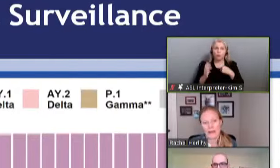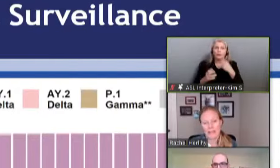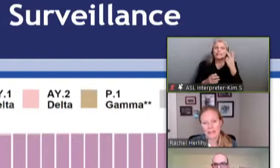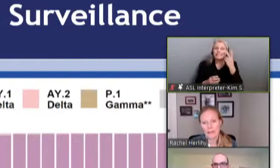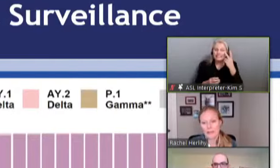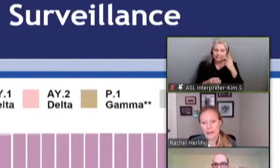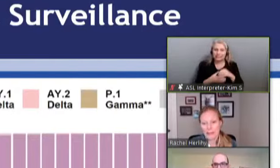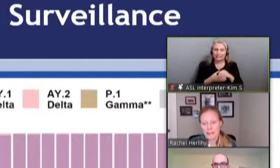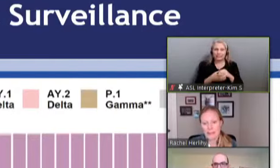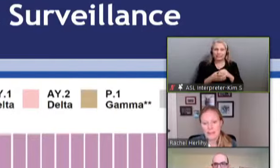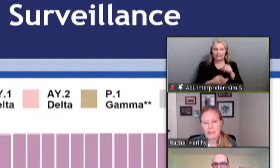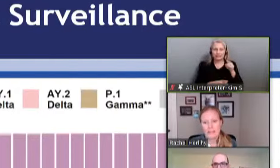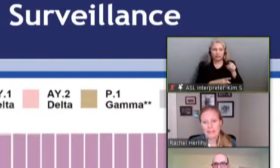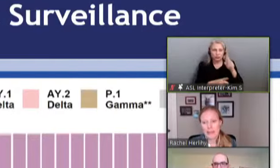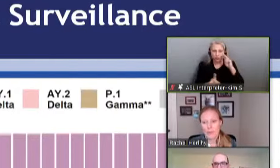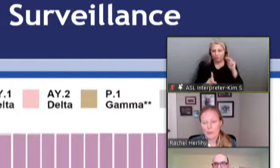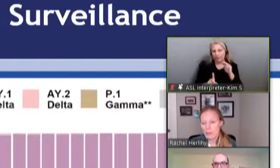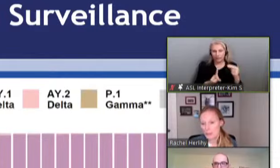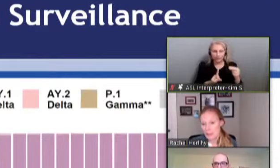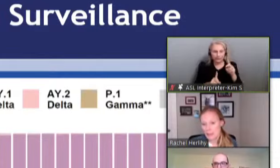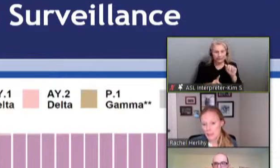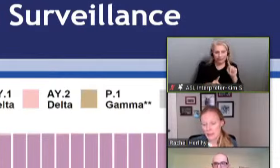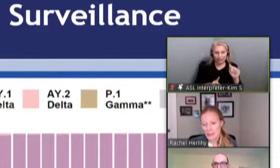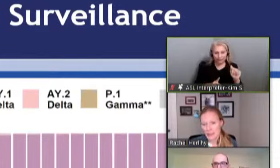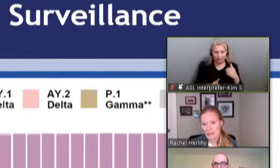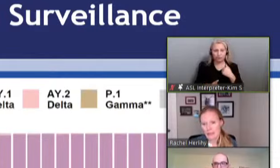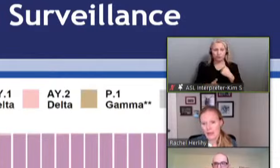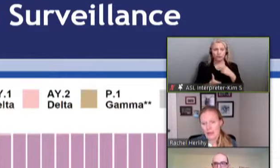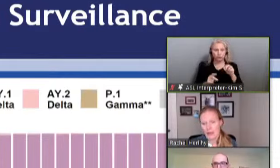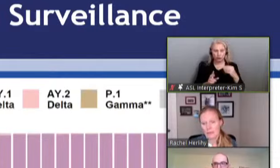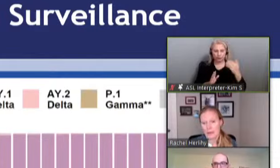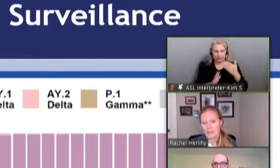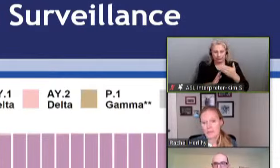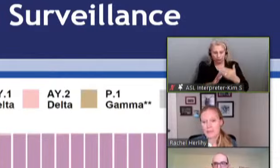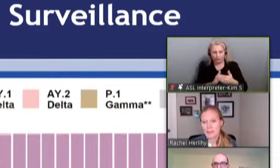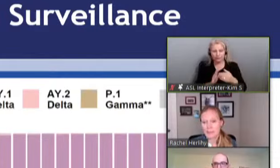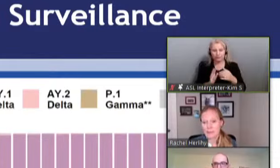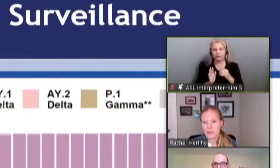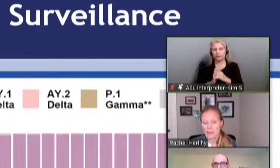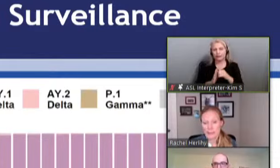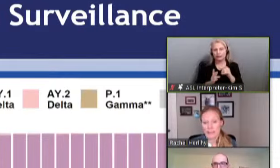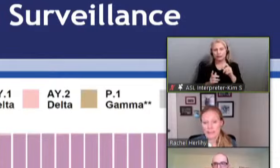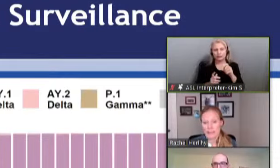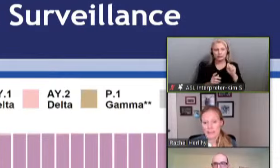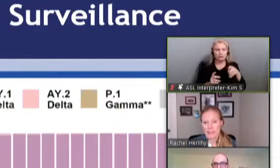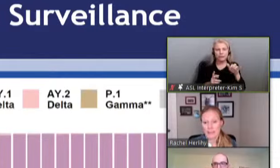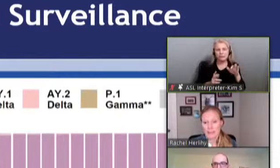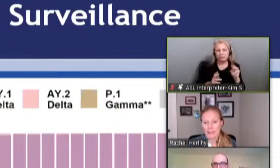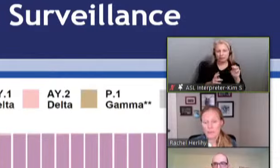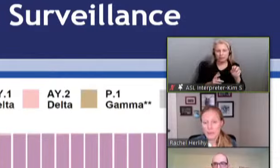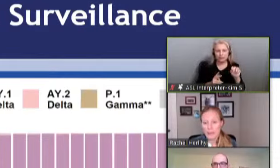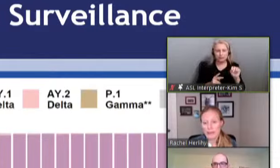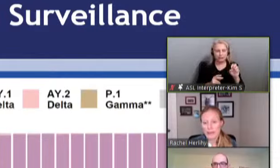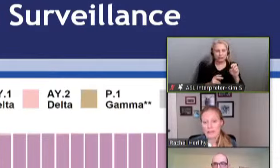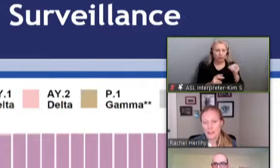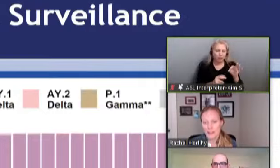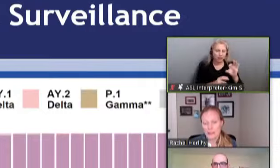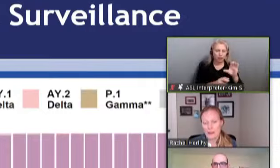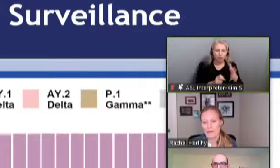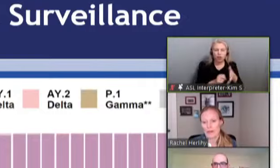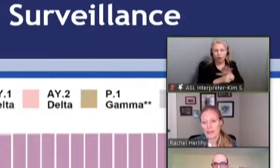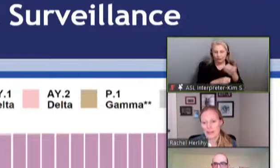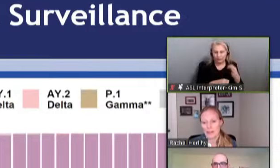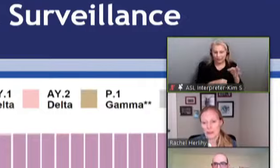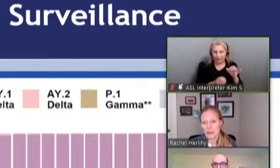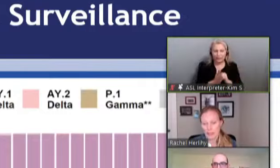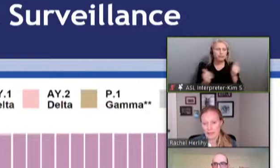in our Sentinel surveillance data where we're doing sequencing on specimens of COVID-19 is really that just